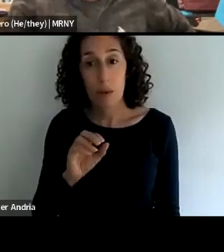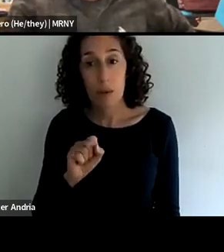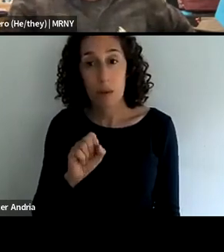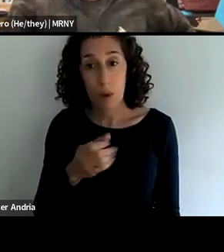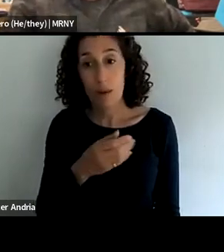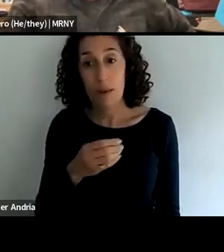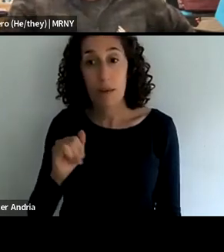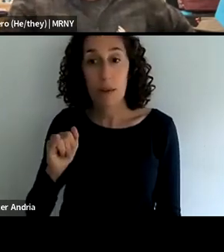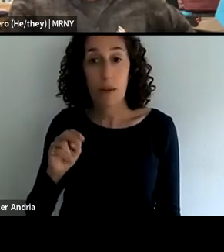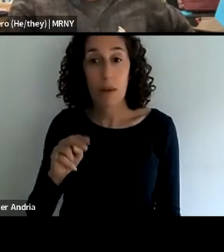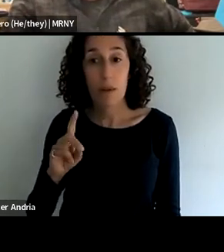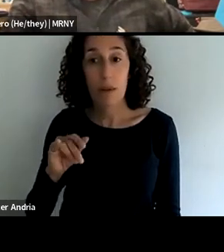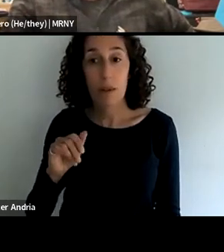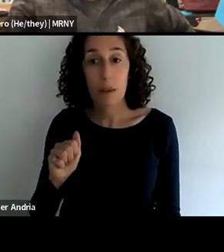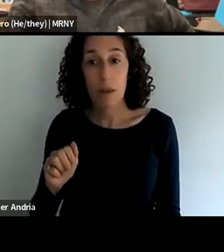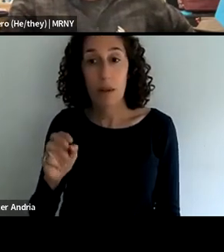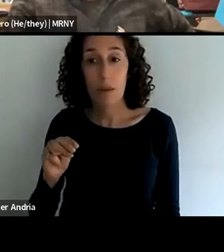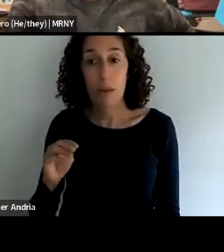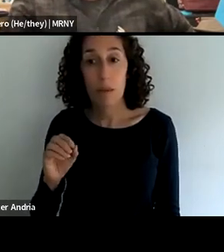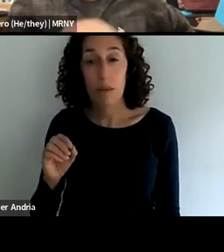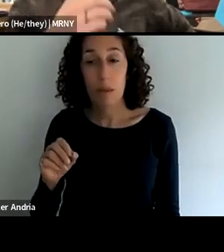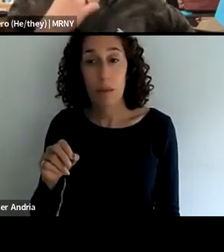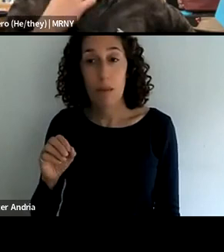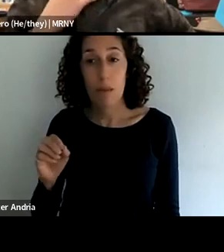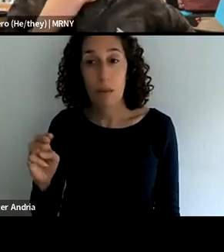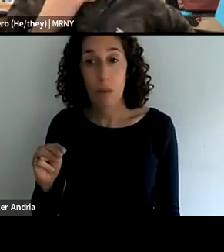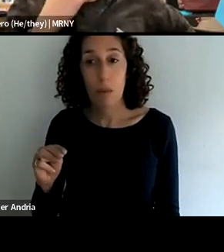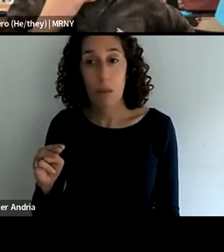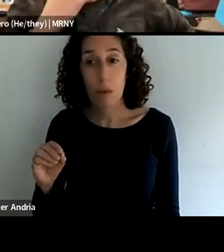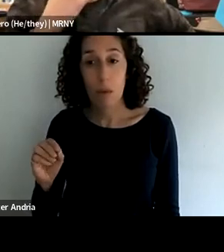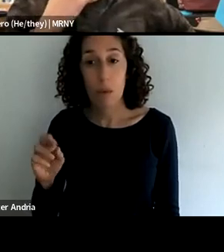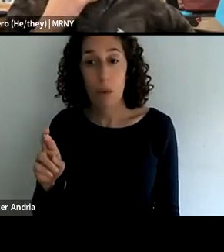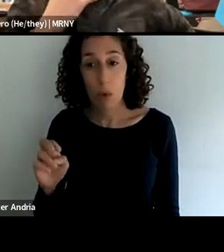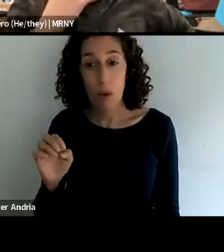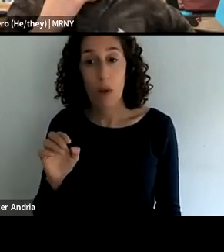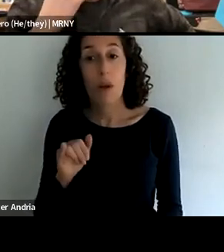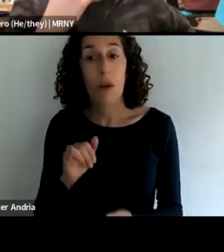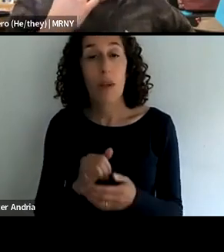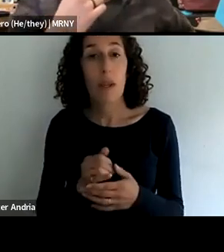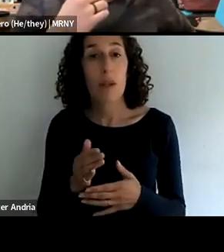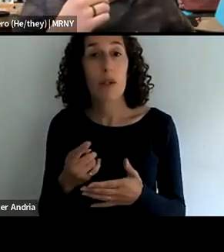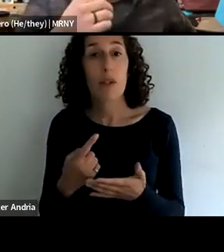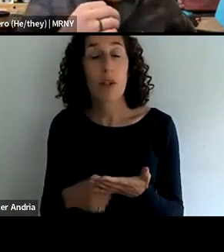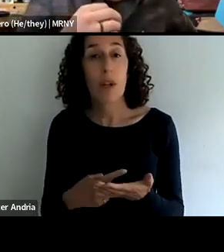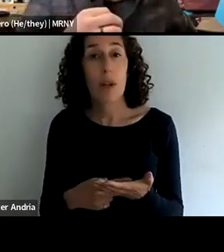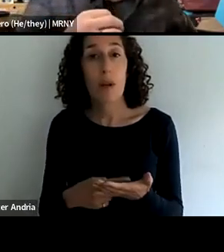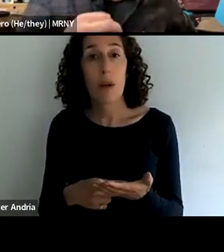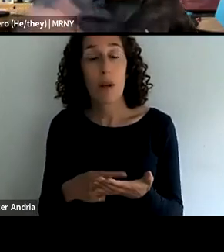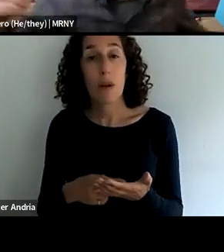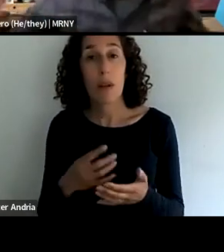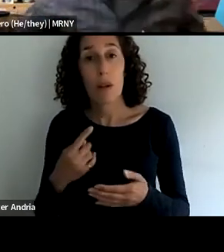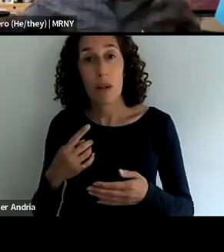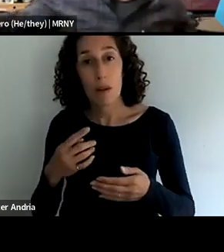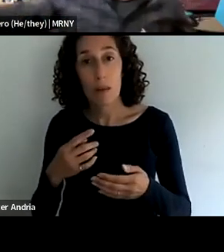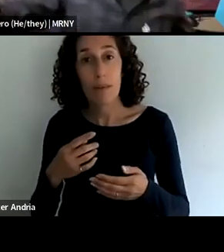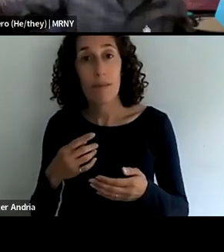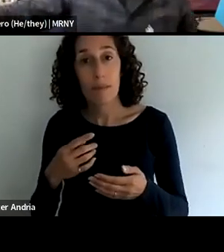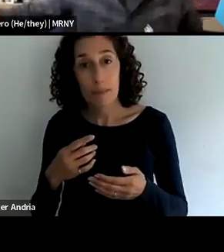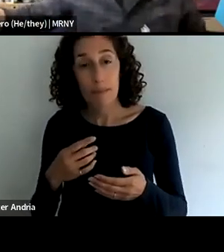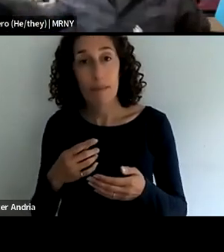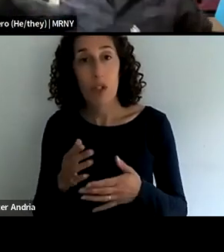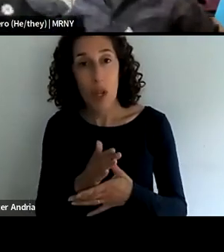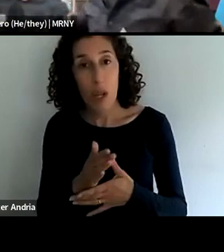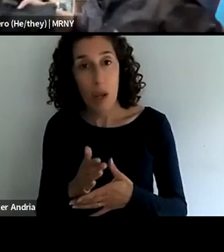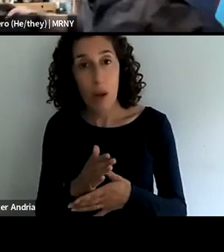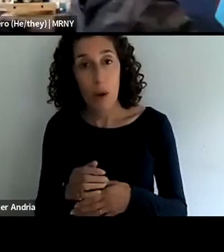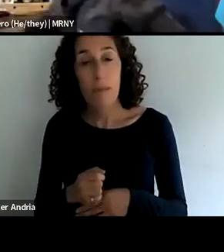who share mutual aid requests, who talk about legislation, who